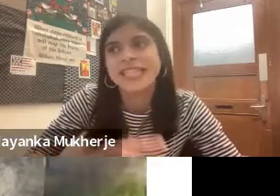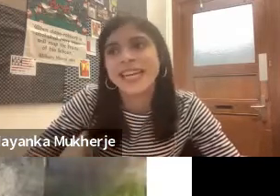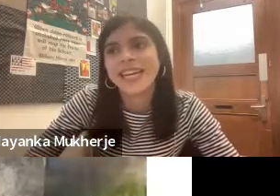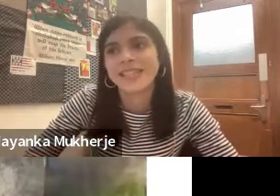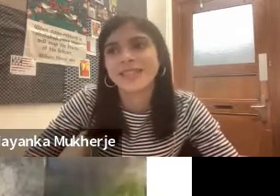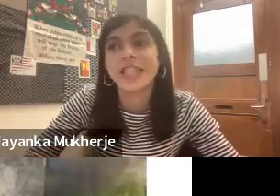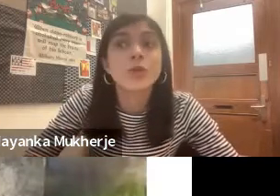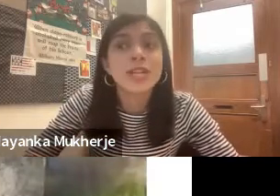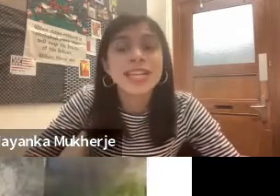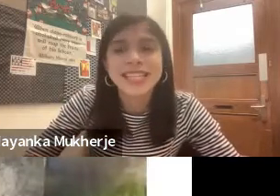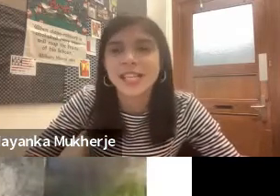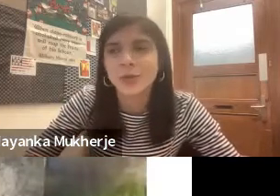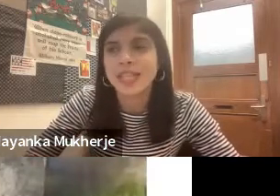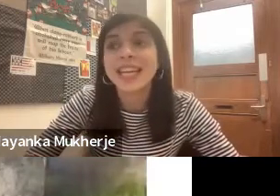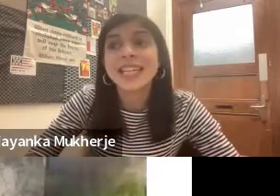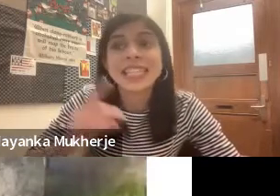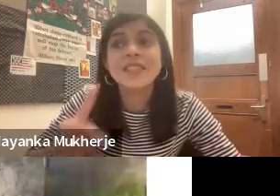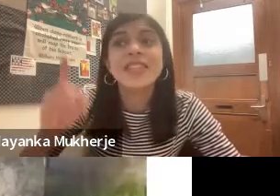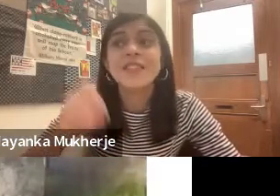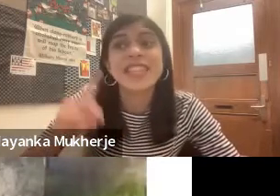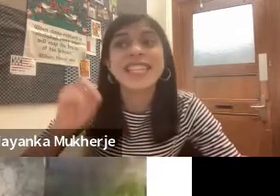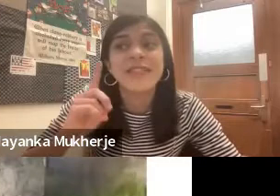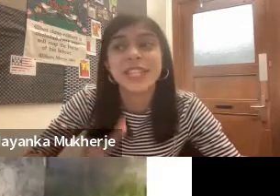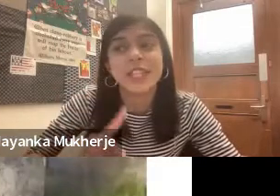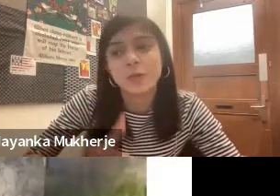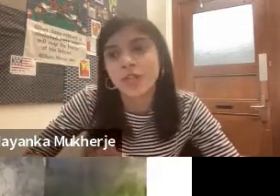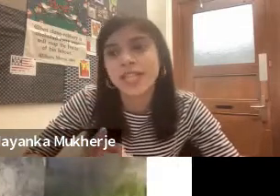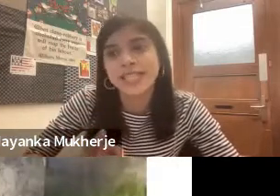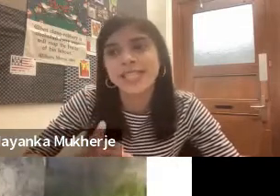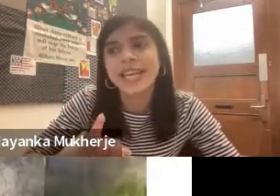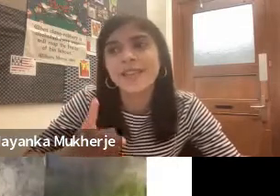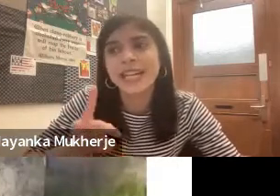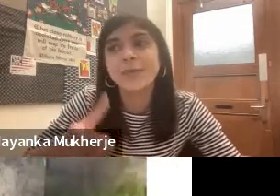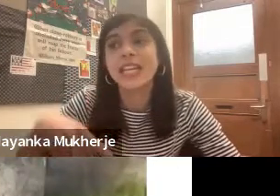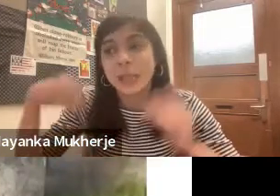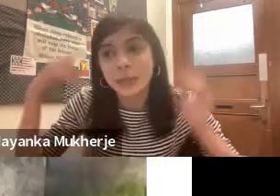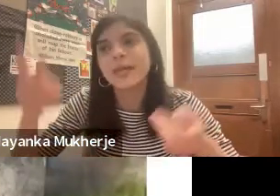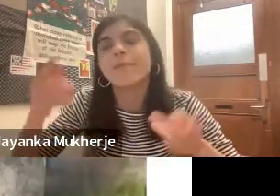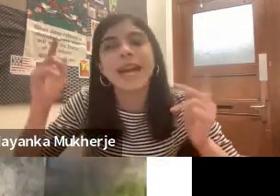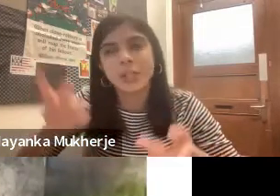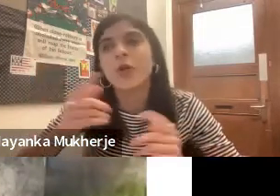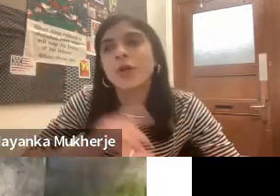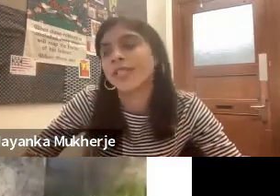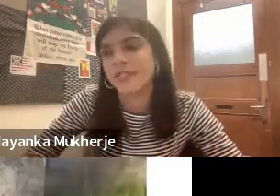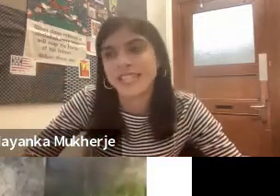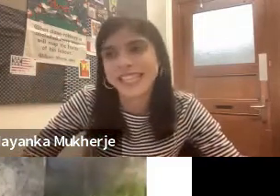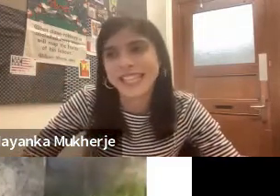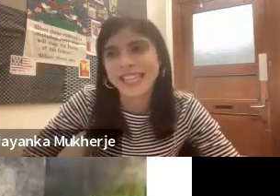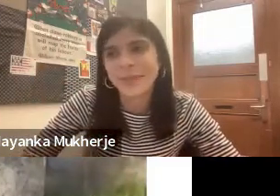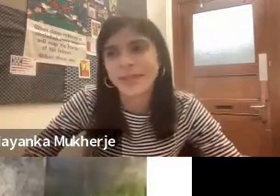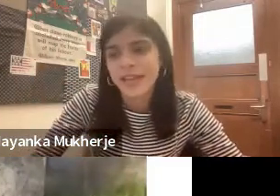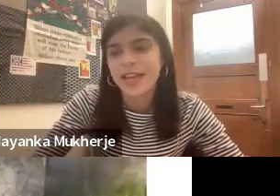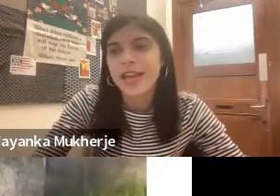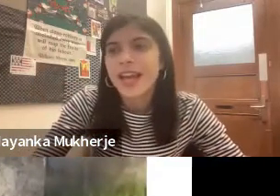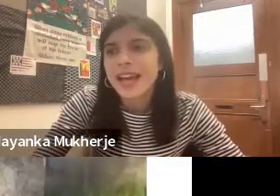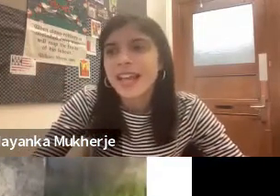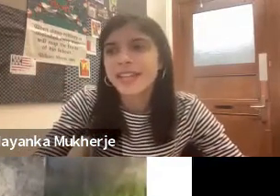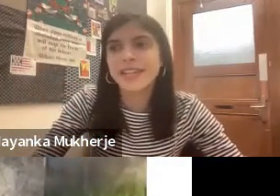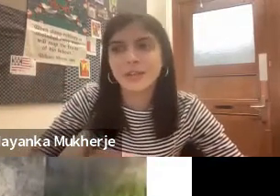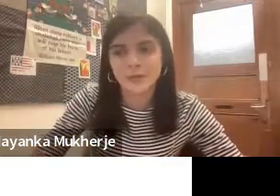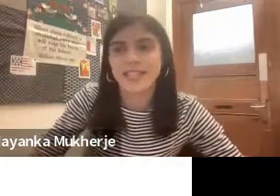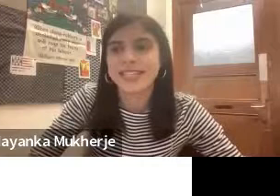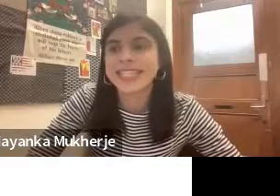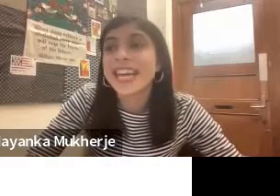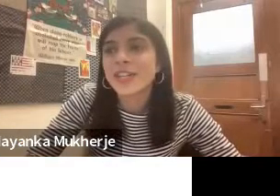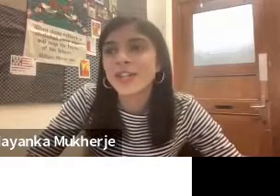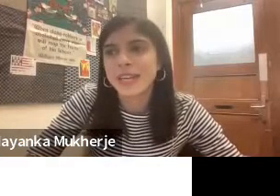himself when he dies. He jokingly said to me that even if he is evicted from Chelsea in his lifetime, he will come back to haunt after his death. Here